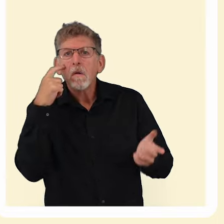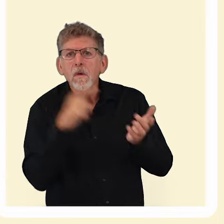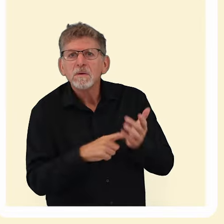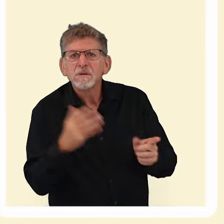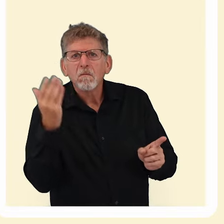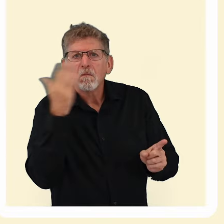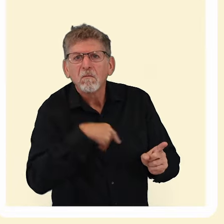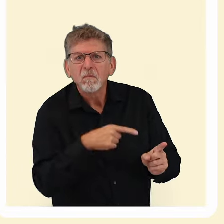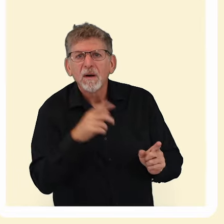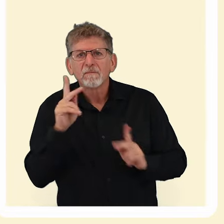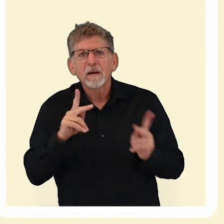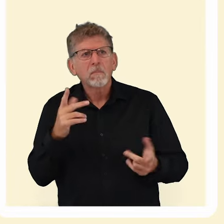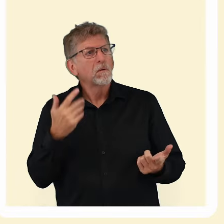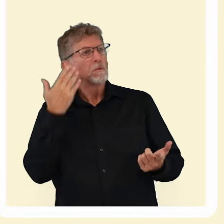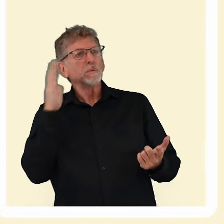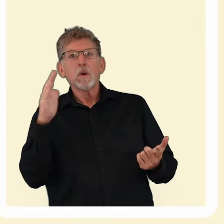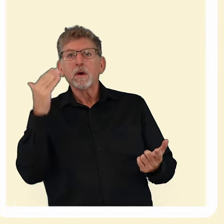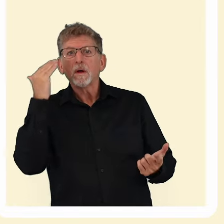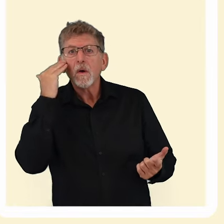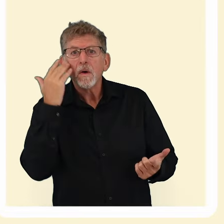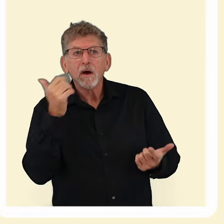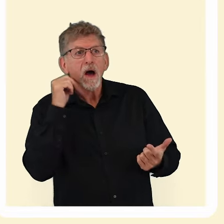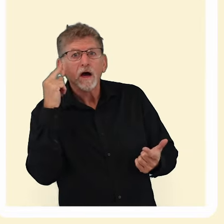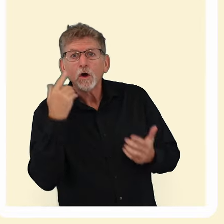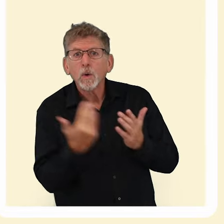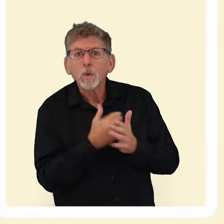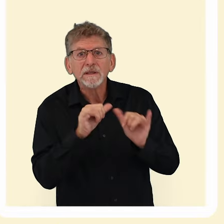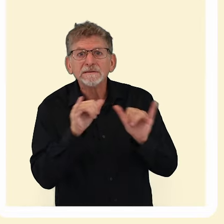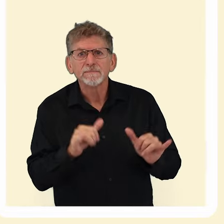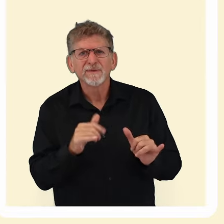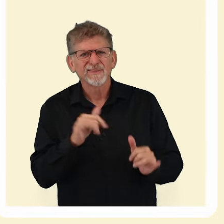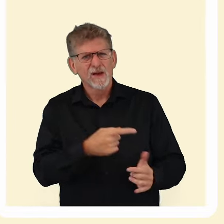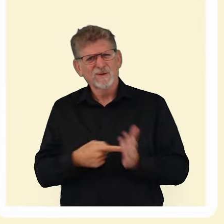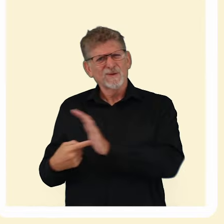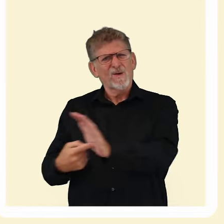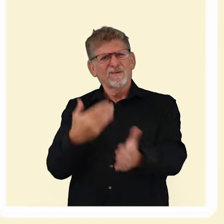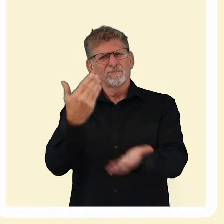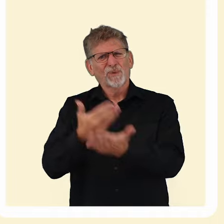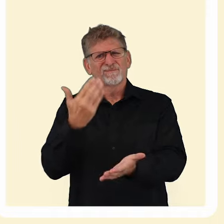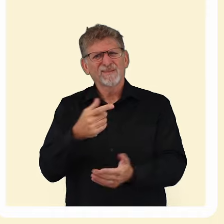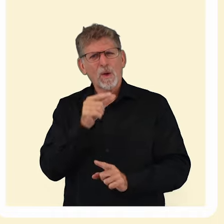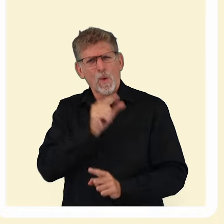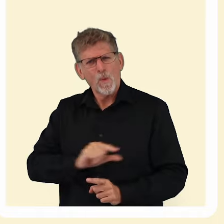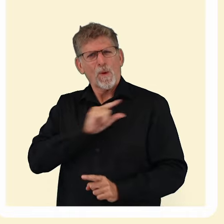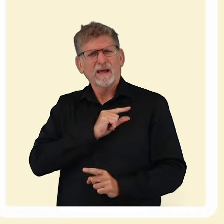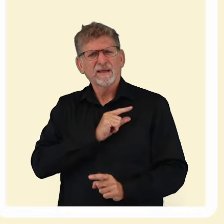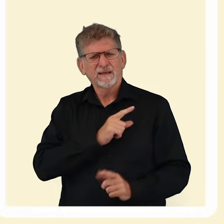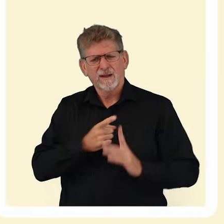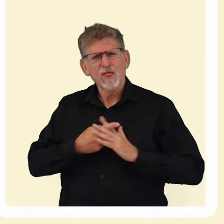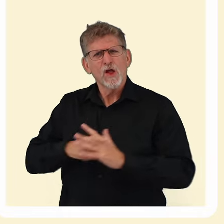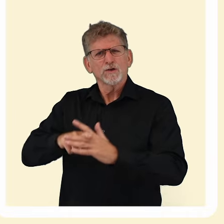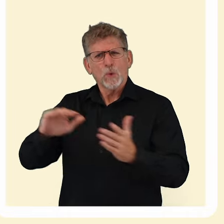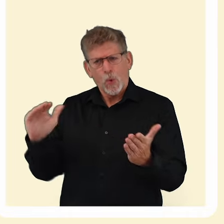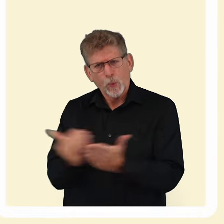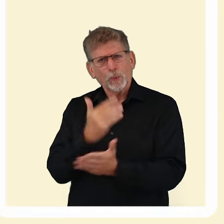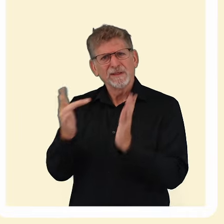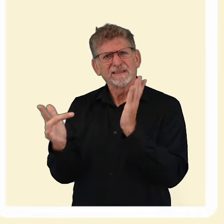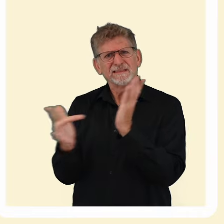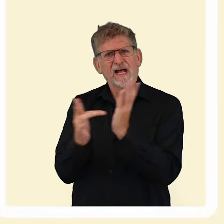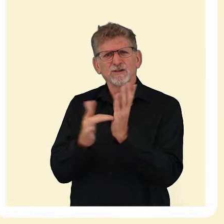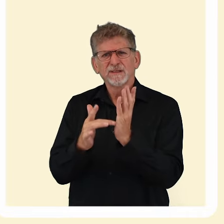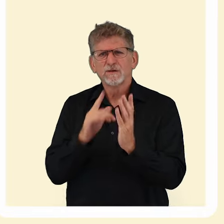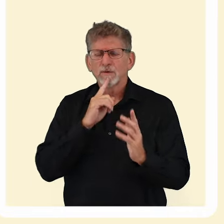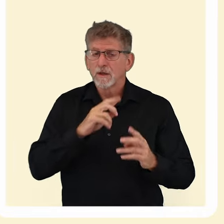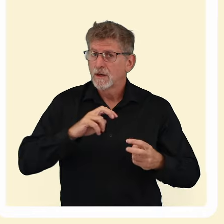haven't heard or don't know about it, is a testament to the quality of the launch of this new technology. It's very difficult to launch an